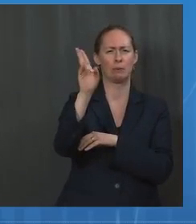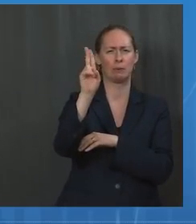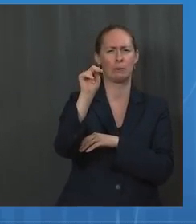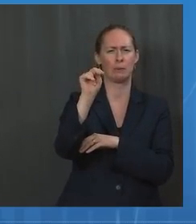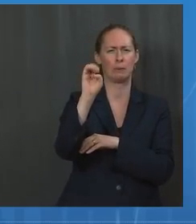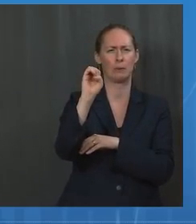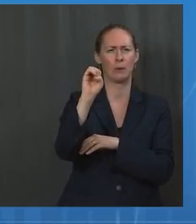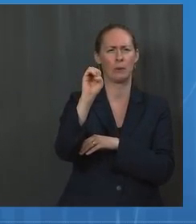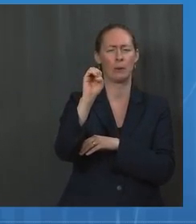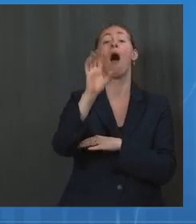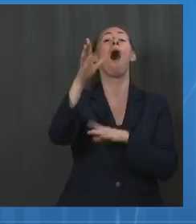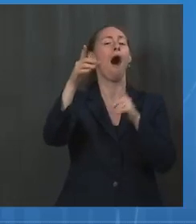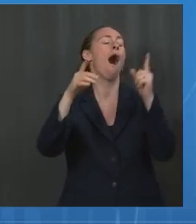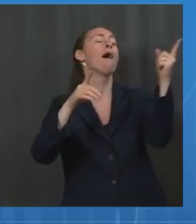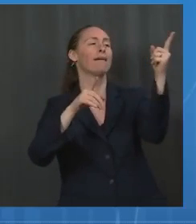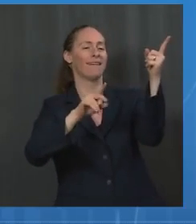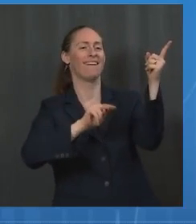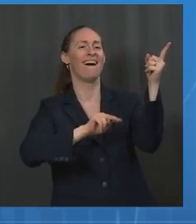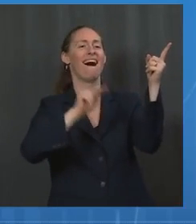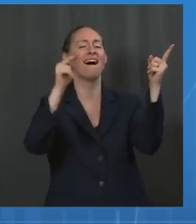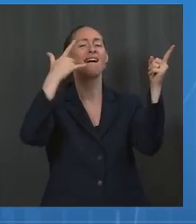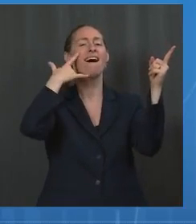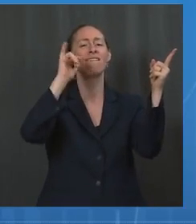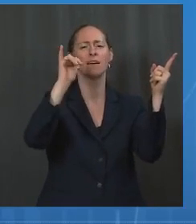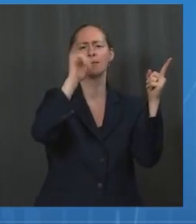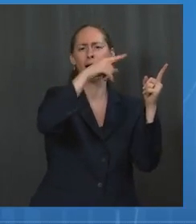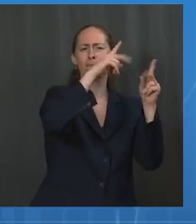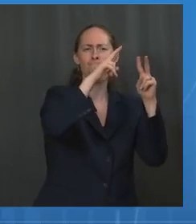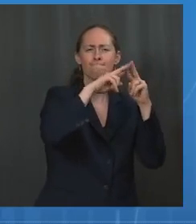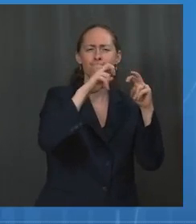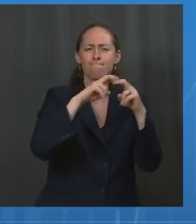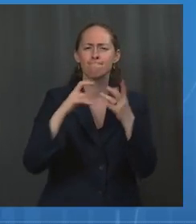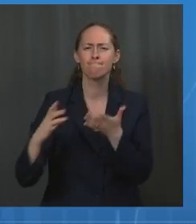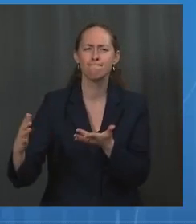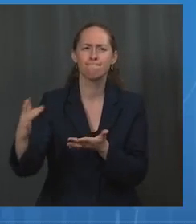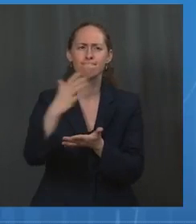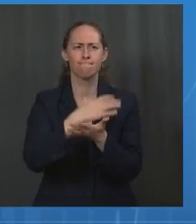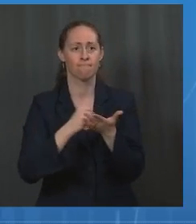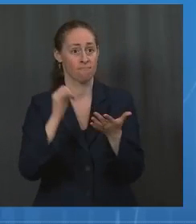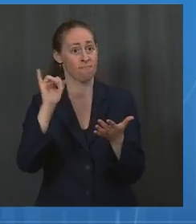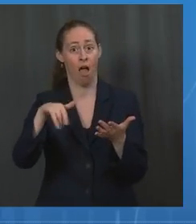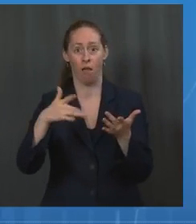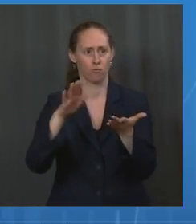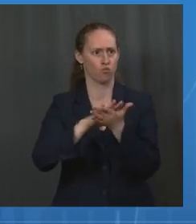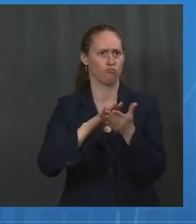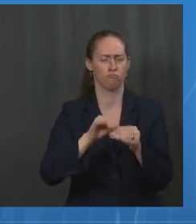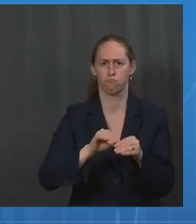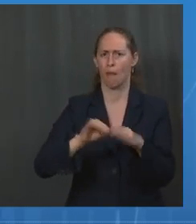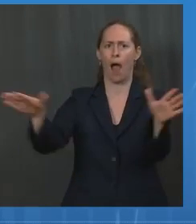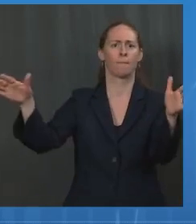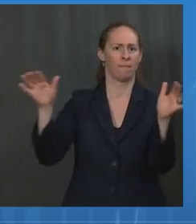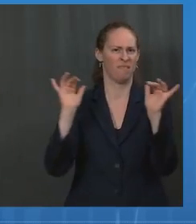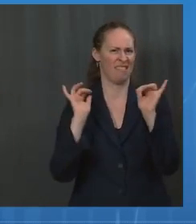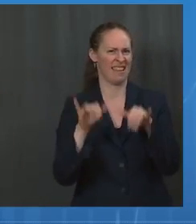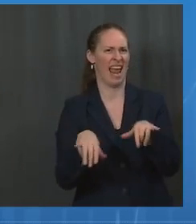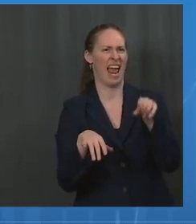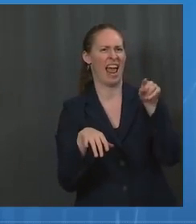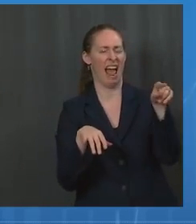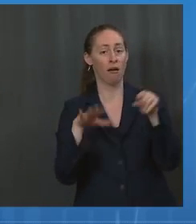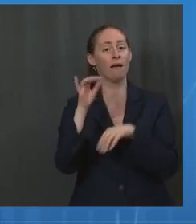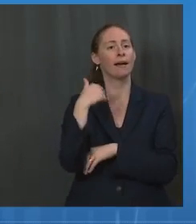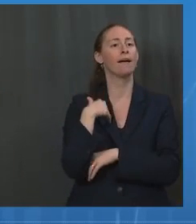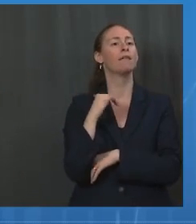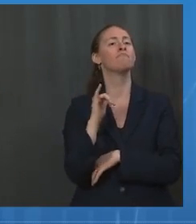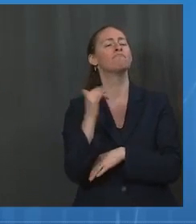Northern California one that speaks to the outbreak in the school. And my understanding is that was with the Delta